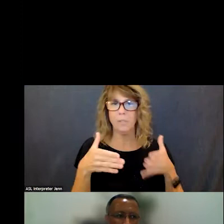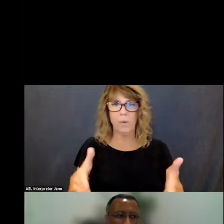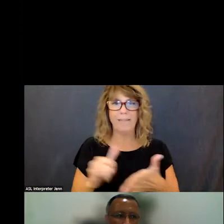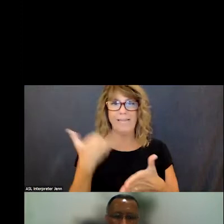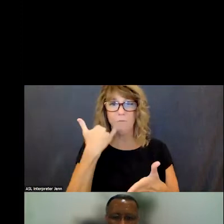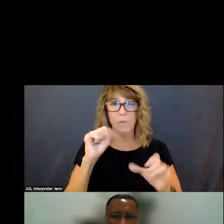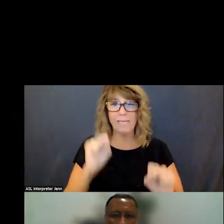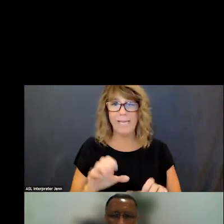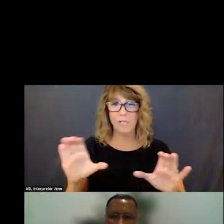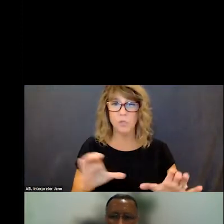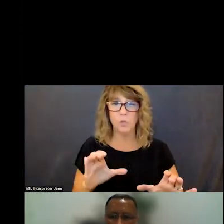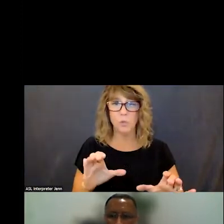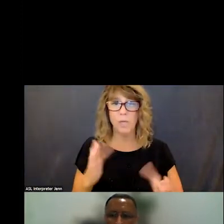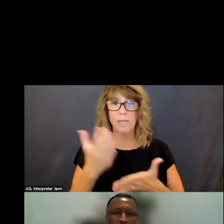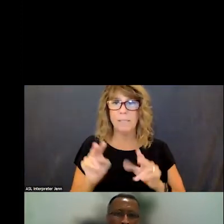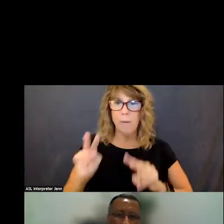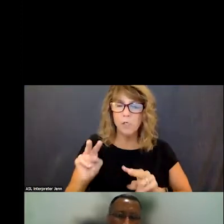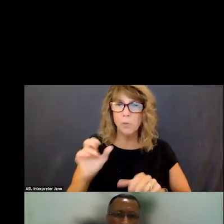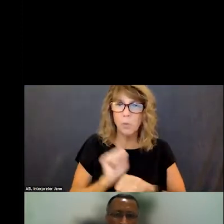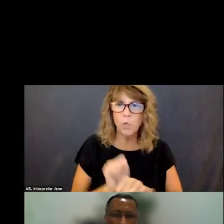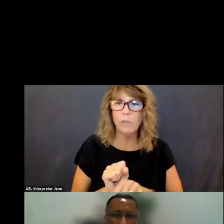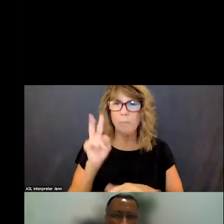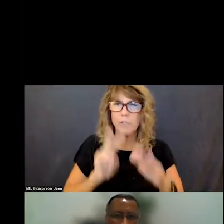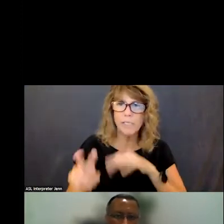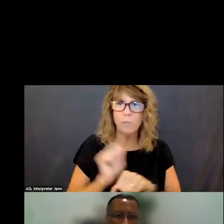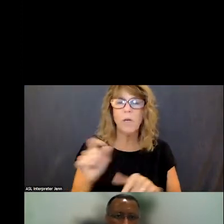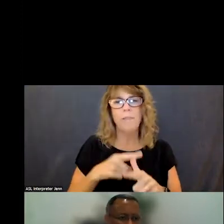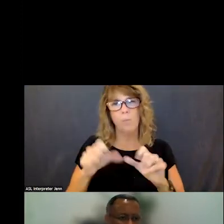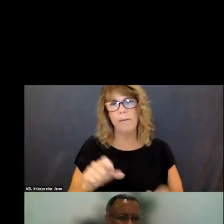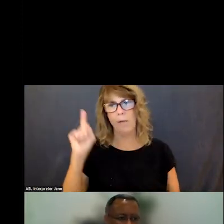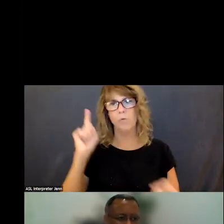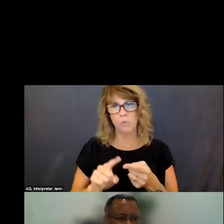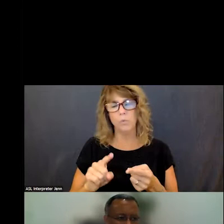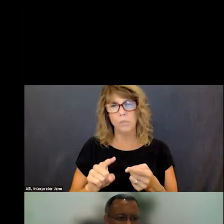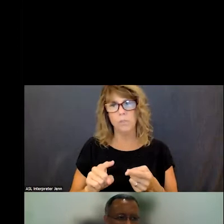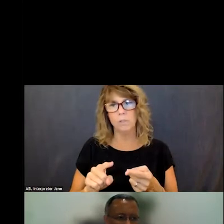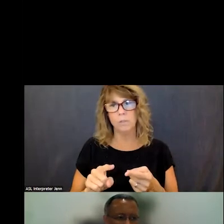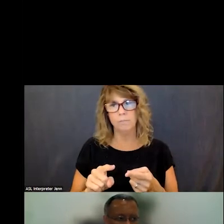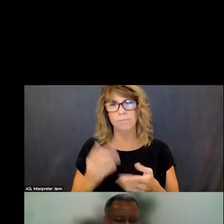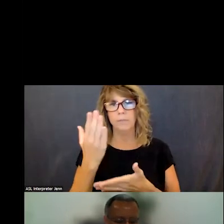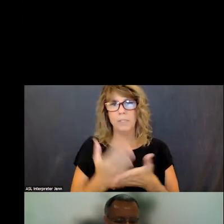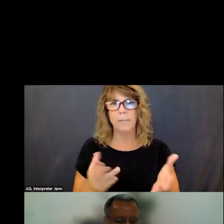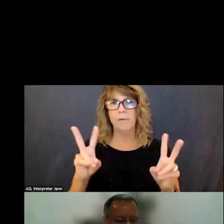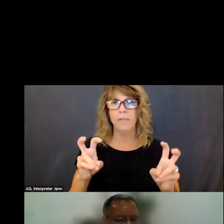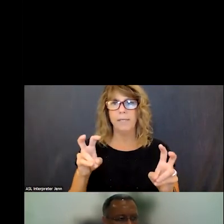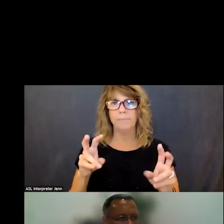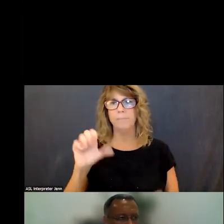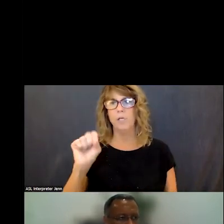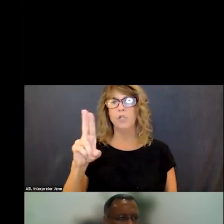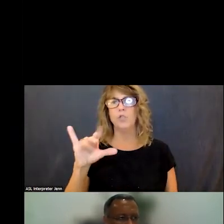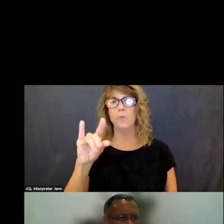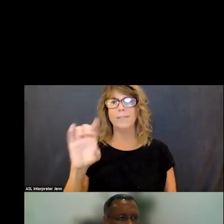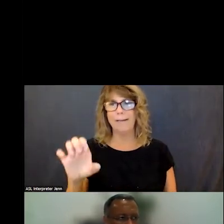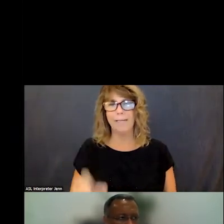do premonitory work and do some projective work, we definitively can reduce the elements of suicide. And next slide, please.